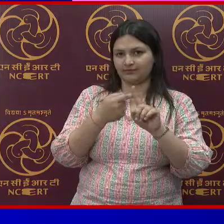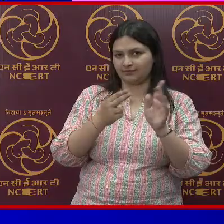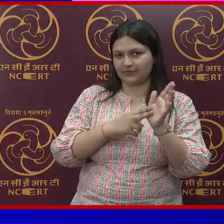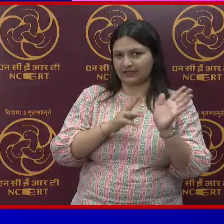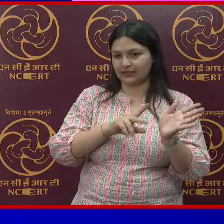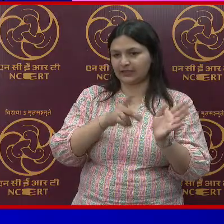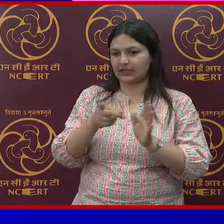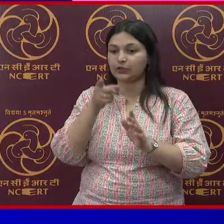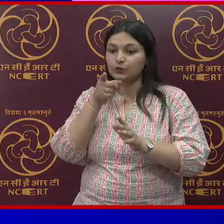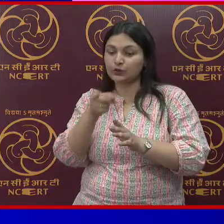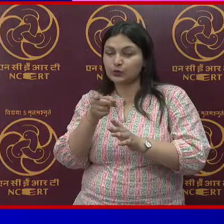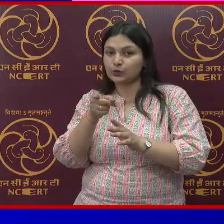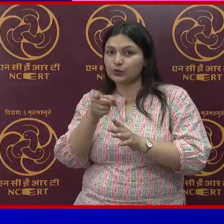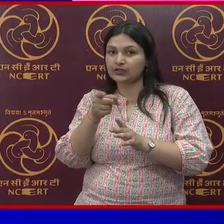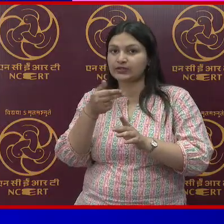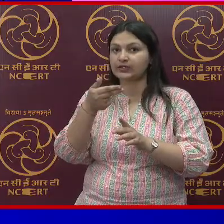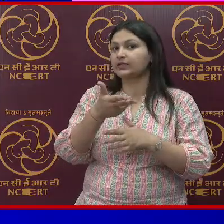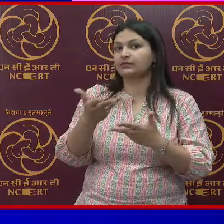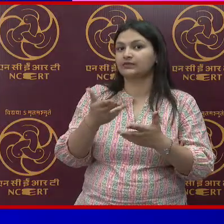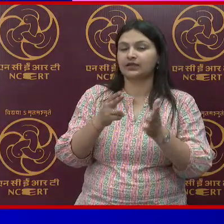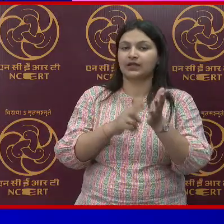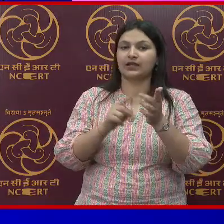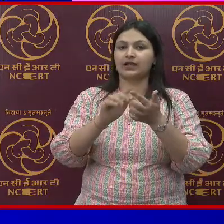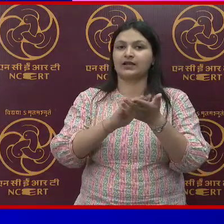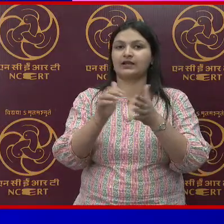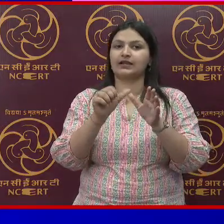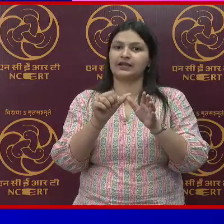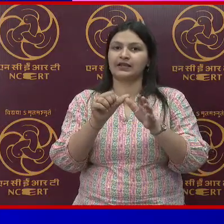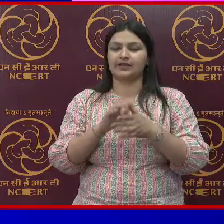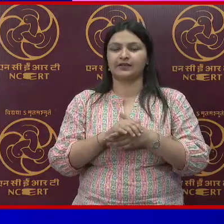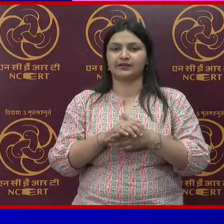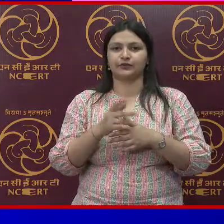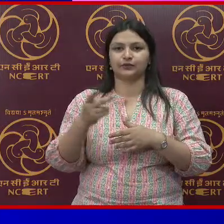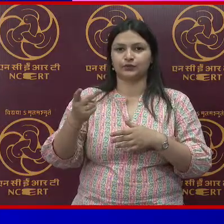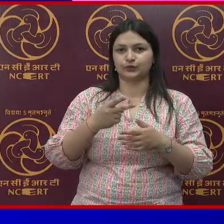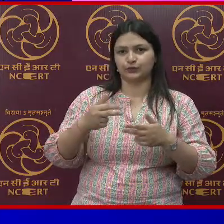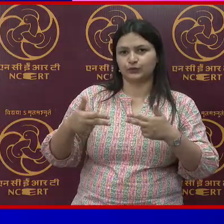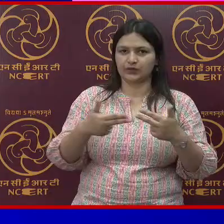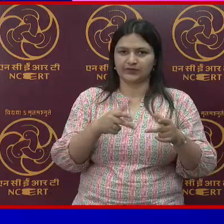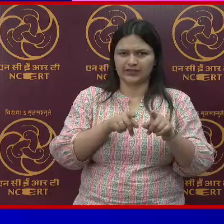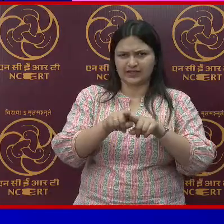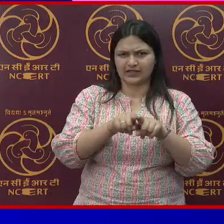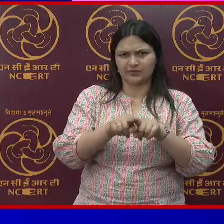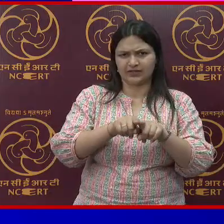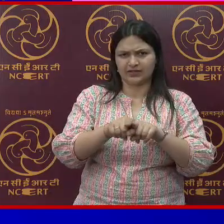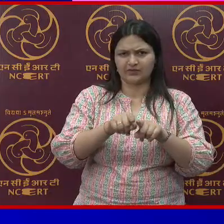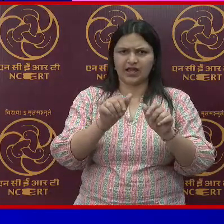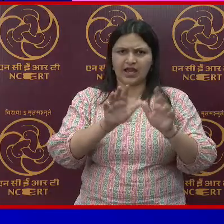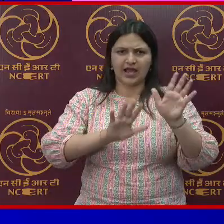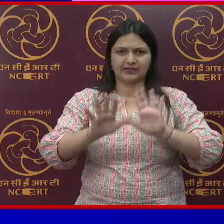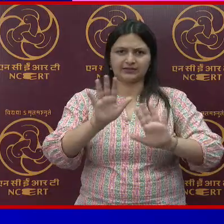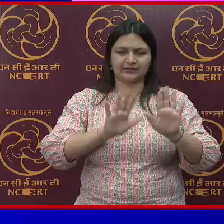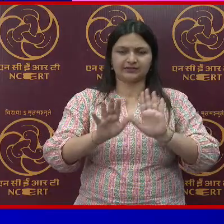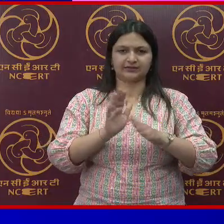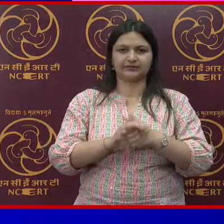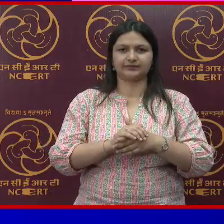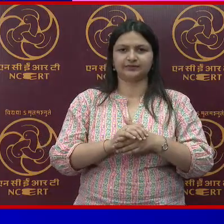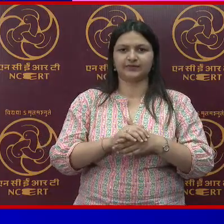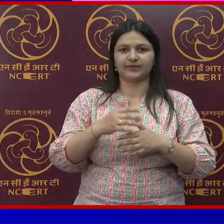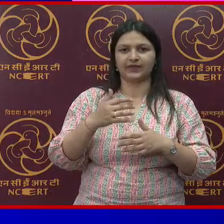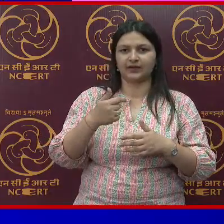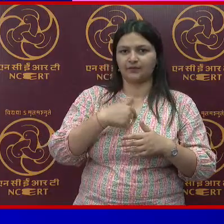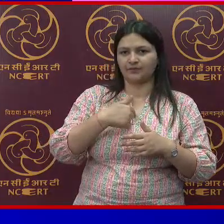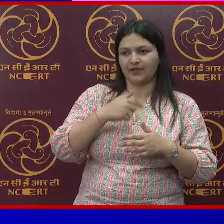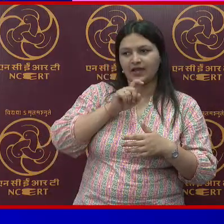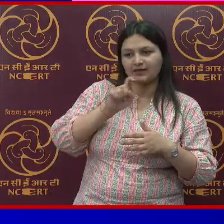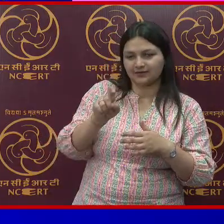ask you one question and you will be answering me. Okay, Neha. Neha is going to ask the question. You are Neha. Okay, so I you will be ask answering. You. Okay,